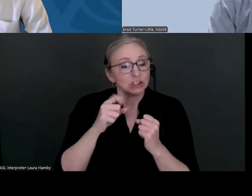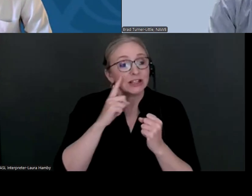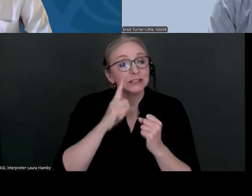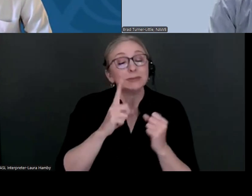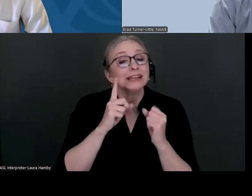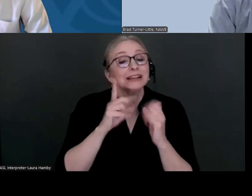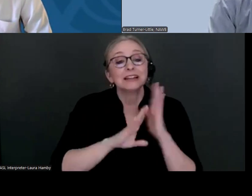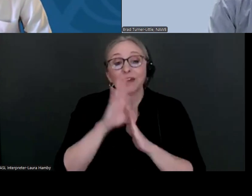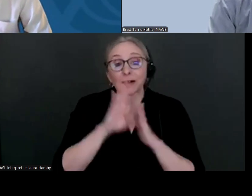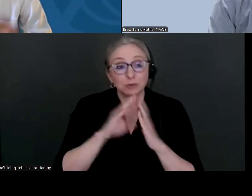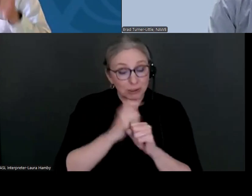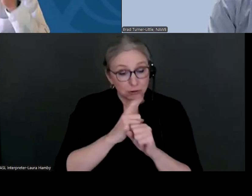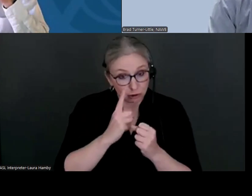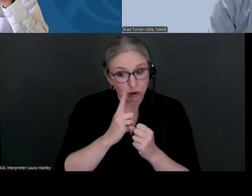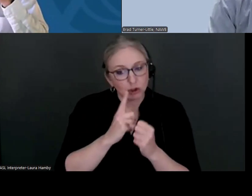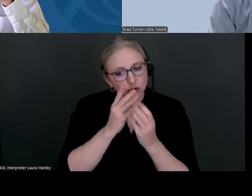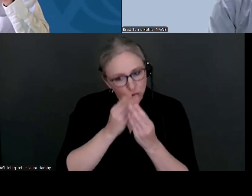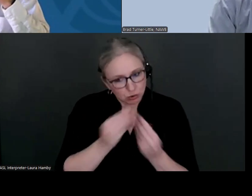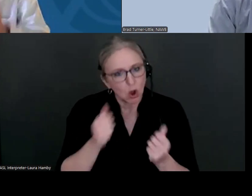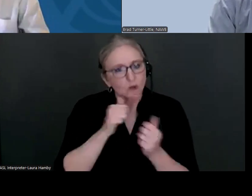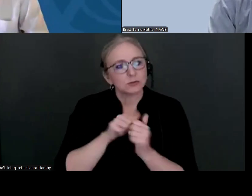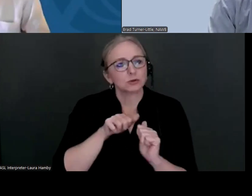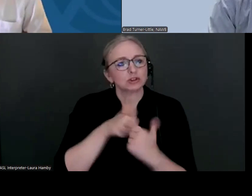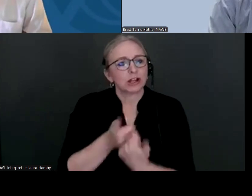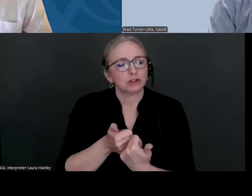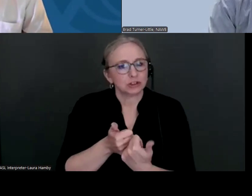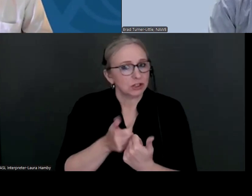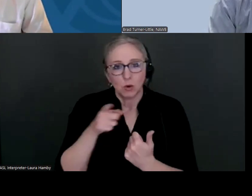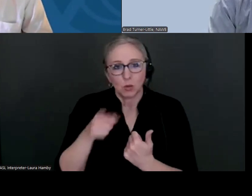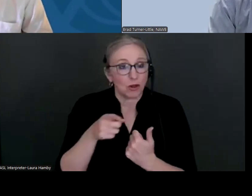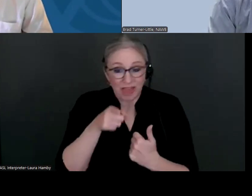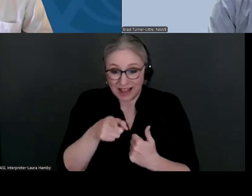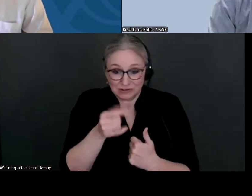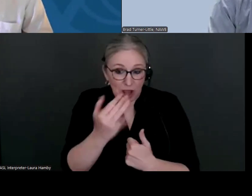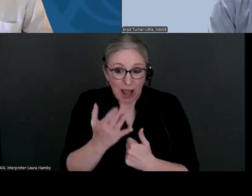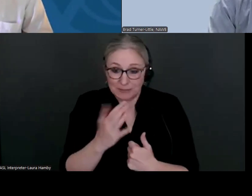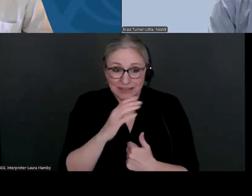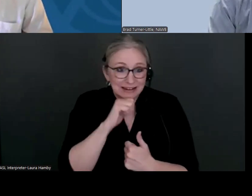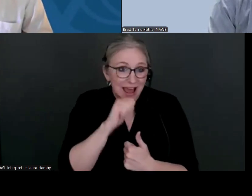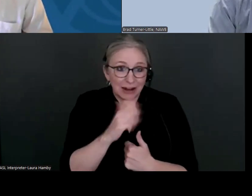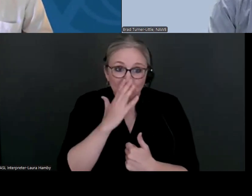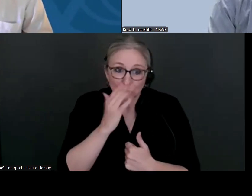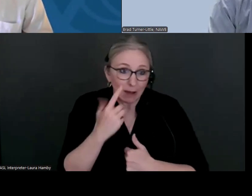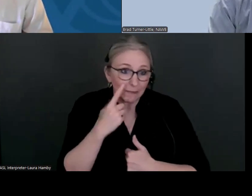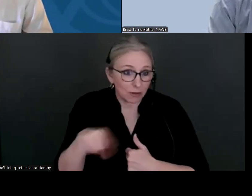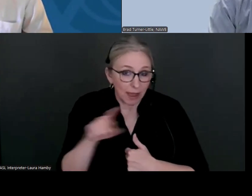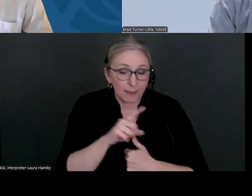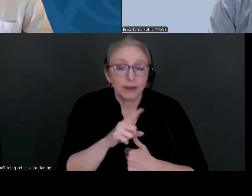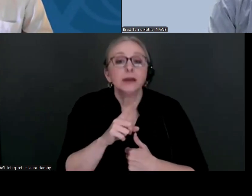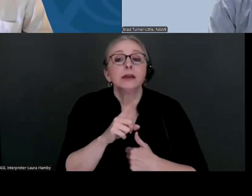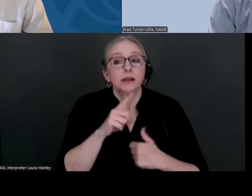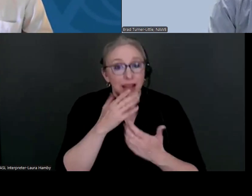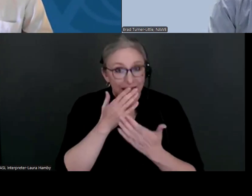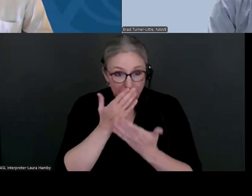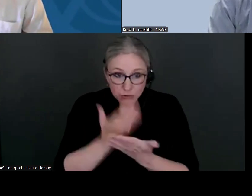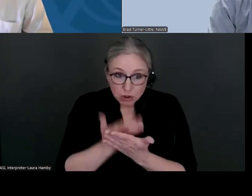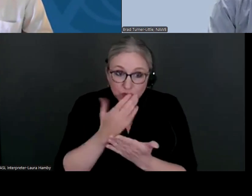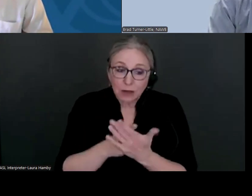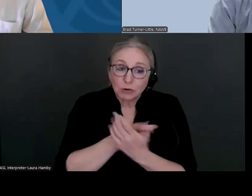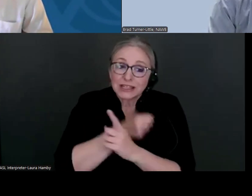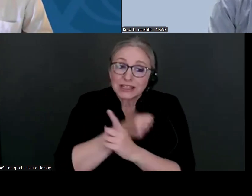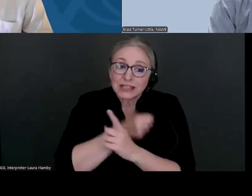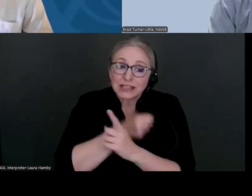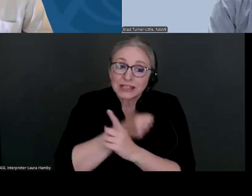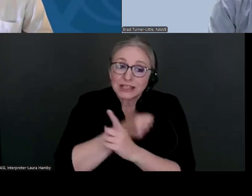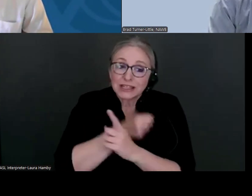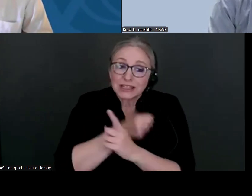some of those challenges that lead to a job not being a good job. And there's a lot of evidence that shows that that's really impactful in terms